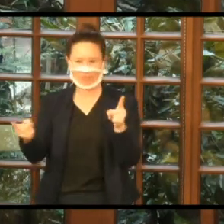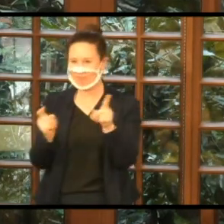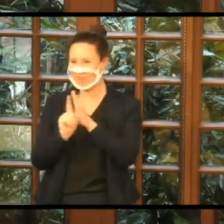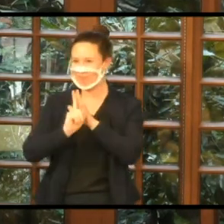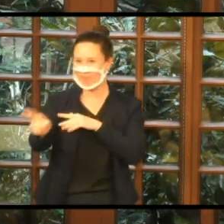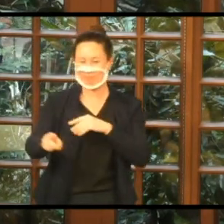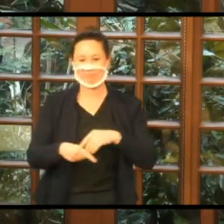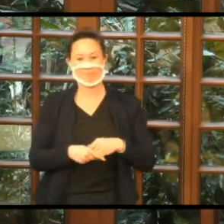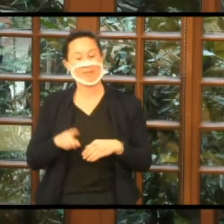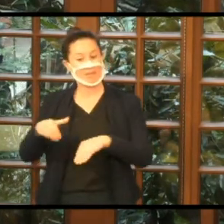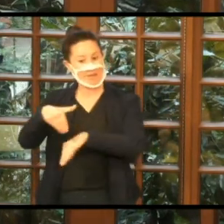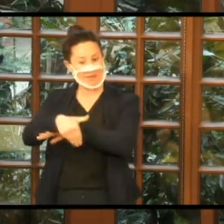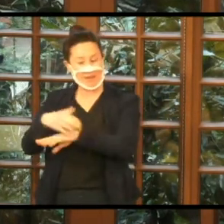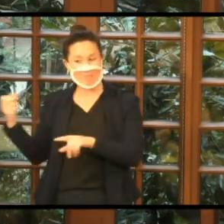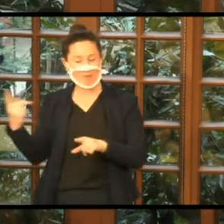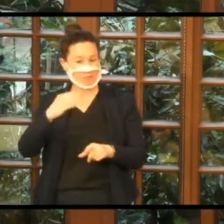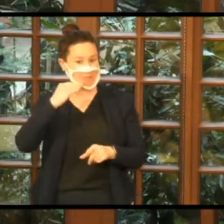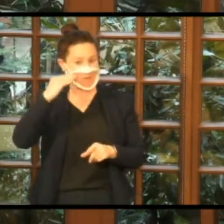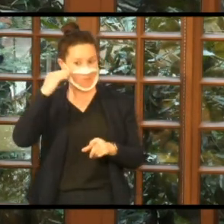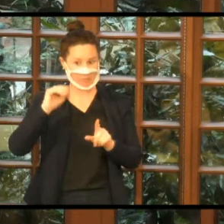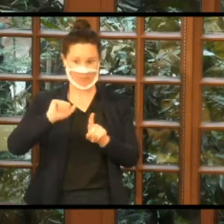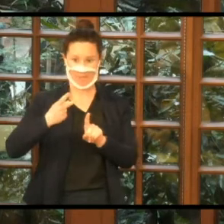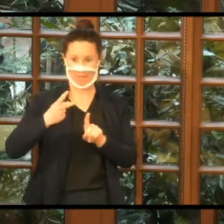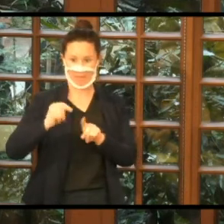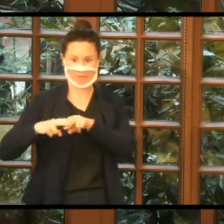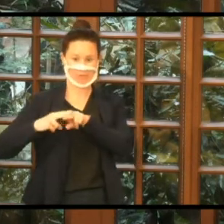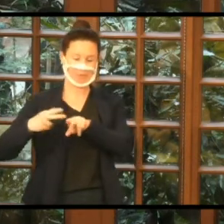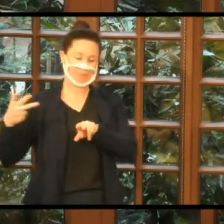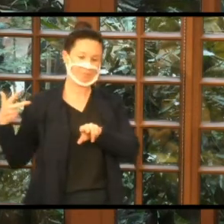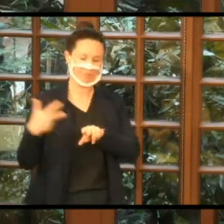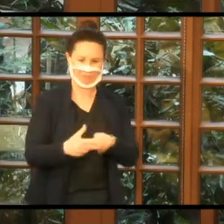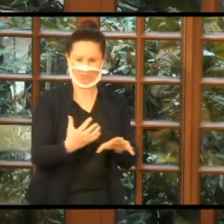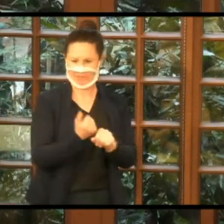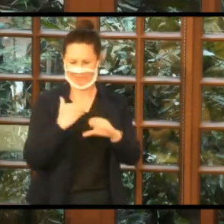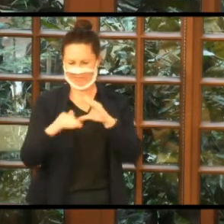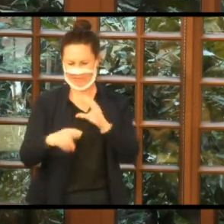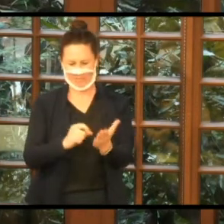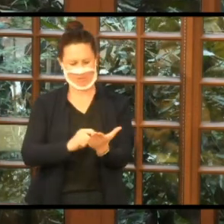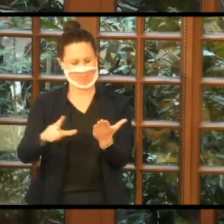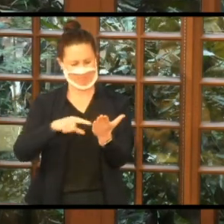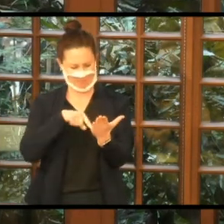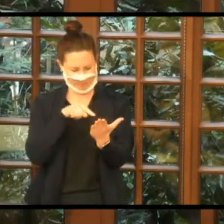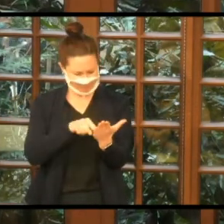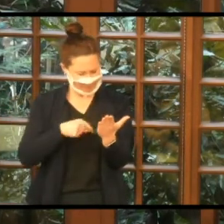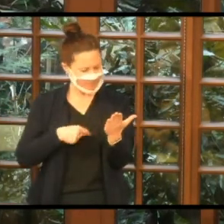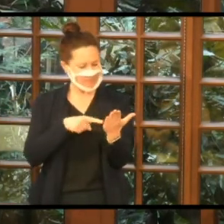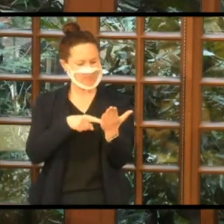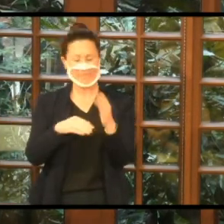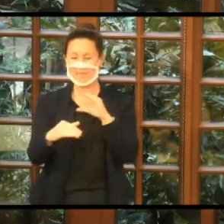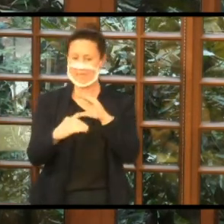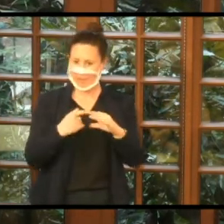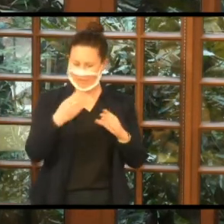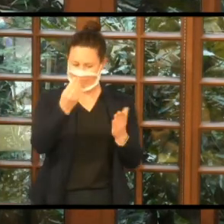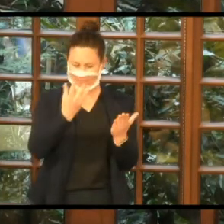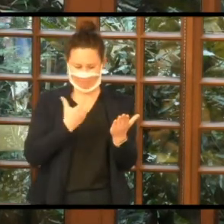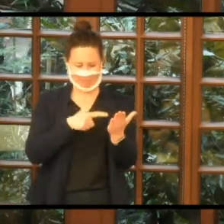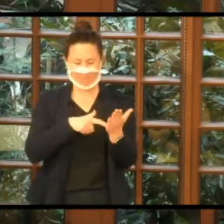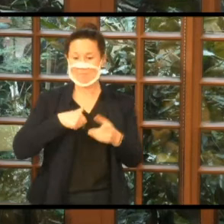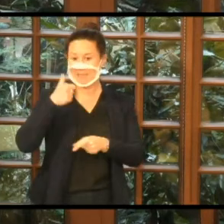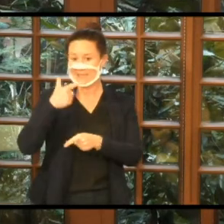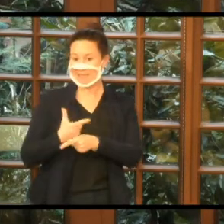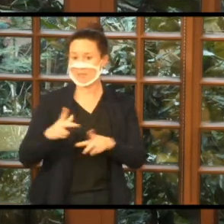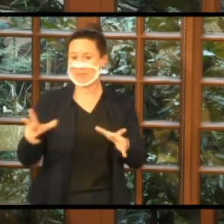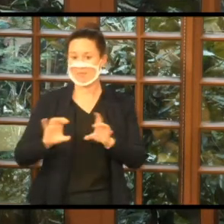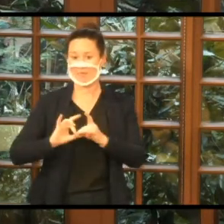Earlier that night, on the train back to my apartment, I received an email from a spokesperson at the Veld Center. She was writing to inform me that my sister had